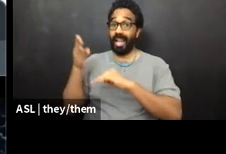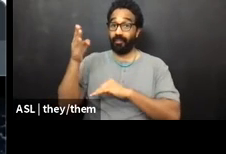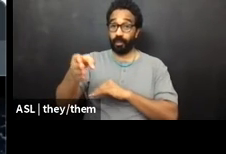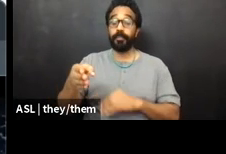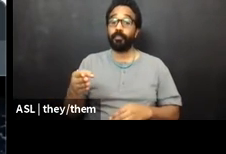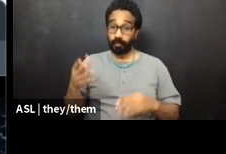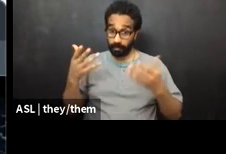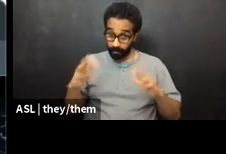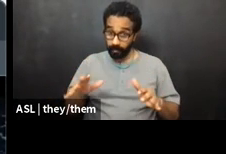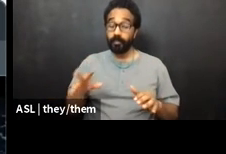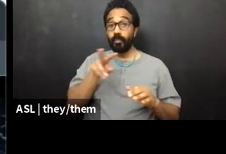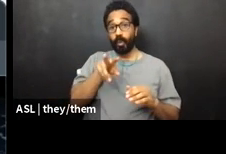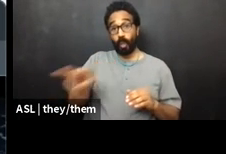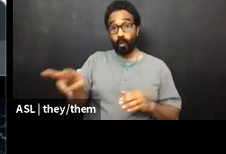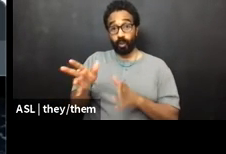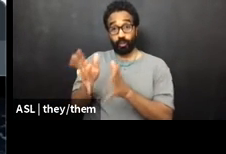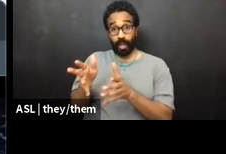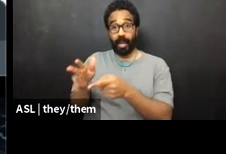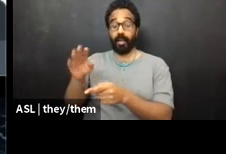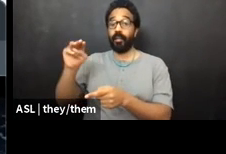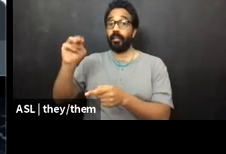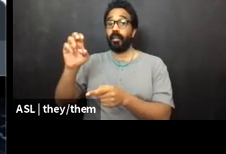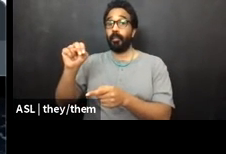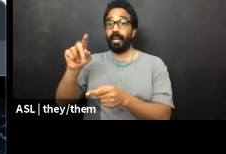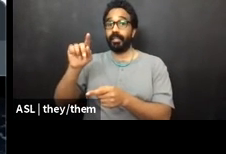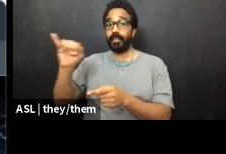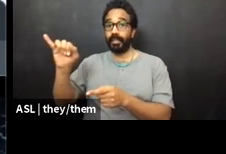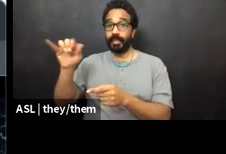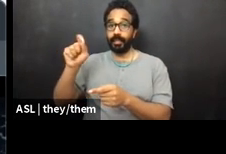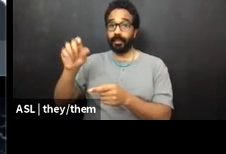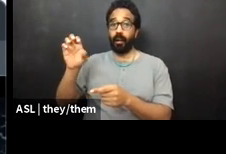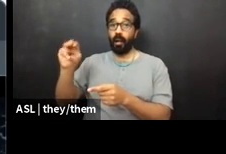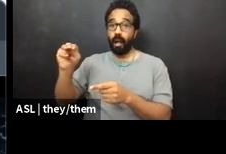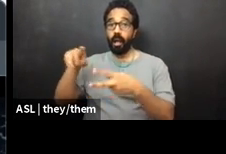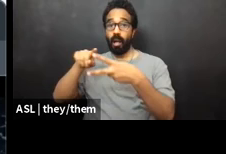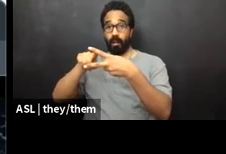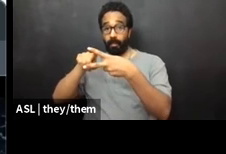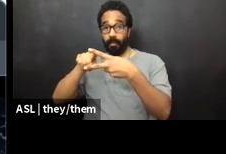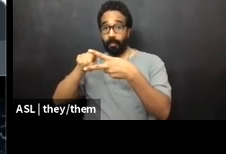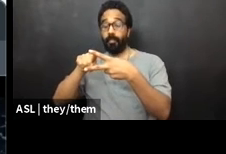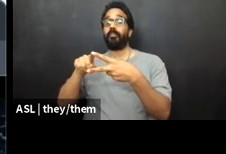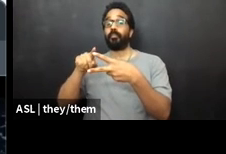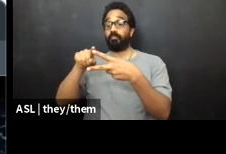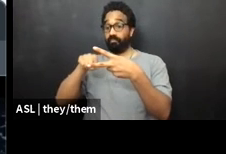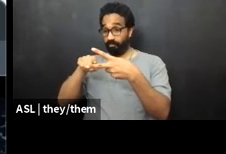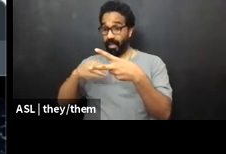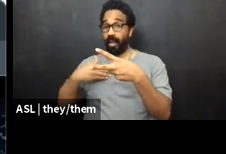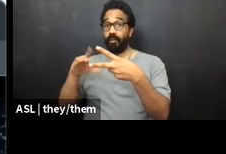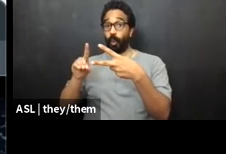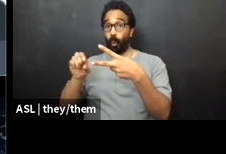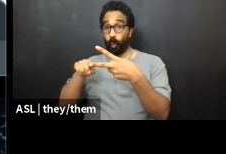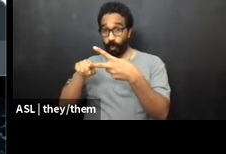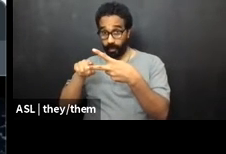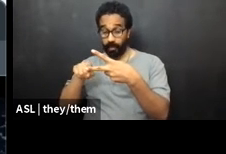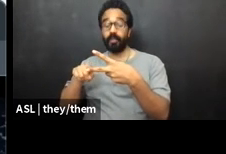to menti.com. It's a link in the chat, and submit a word that you associate with this idea that everyone can